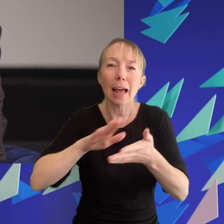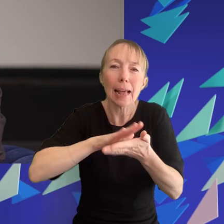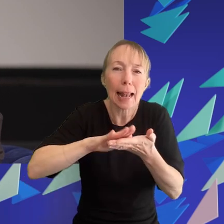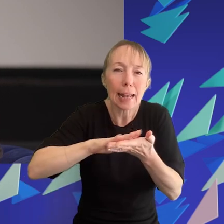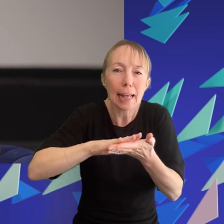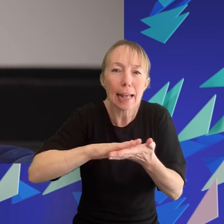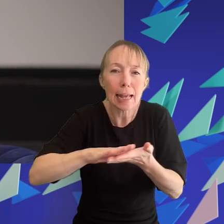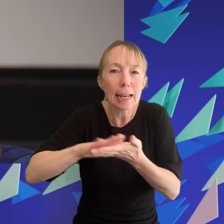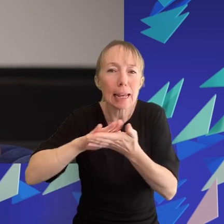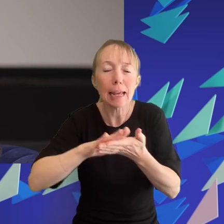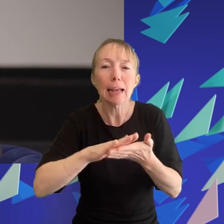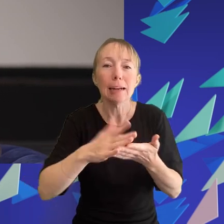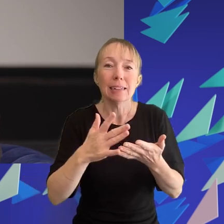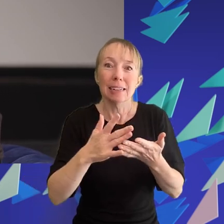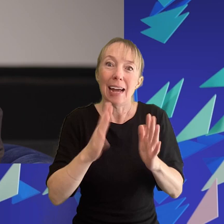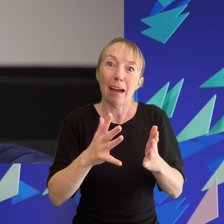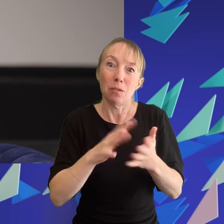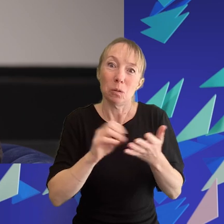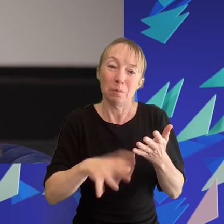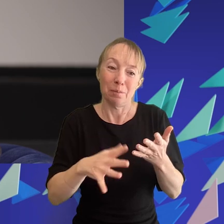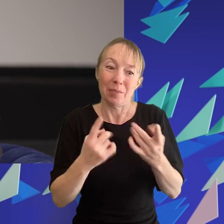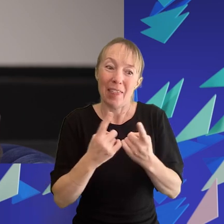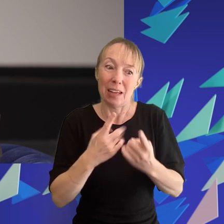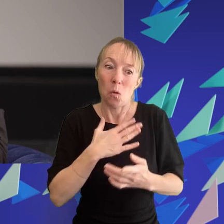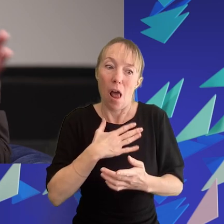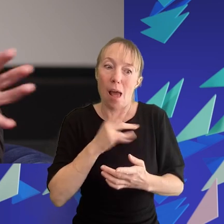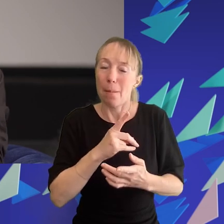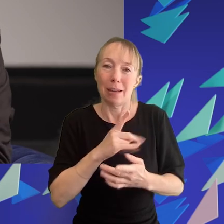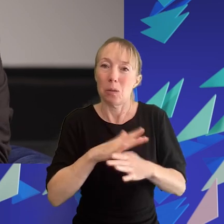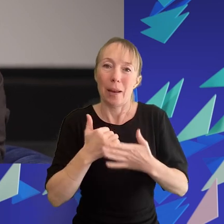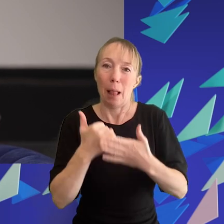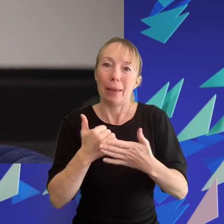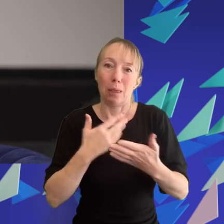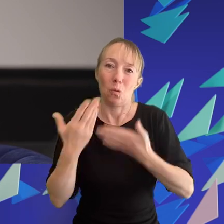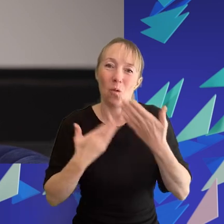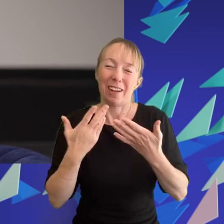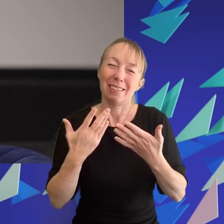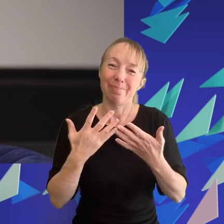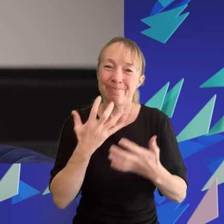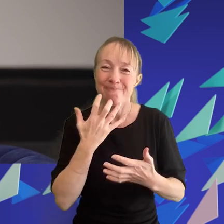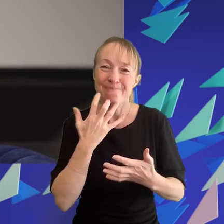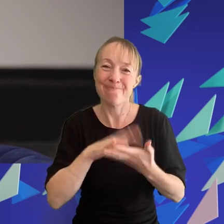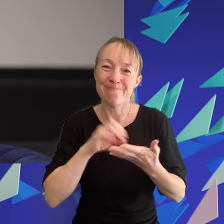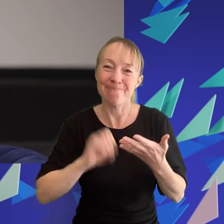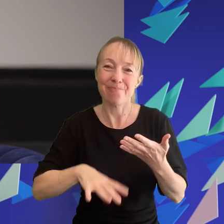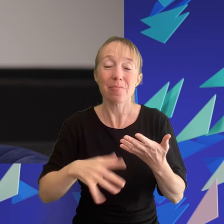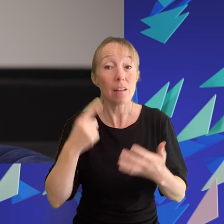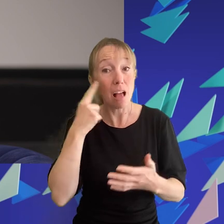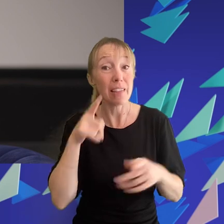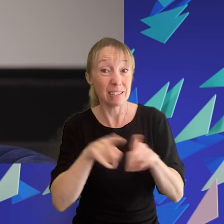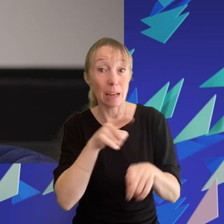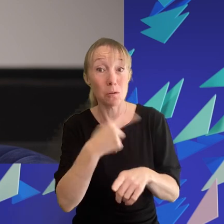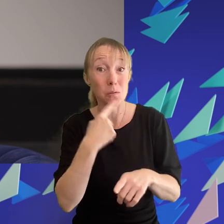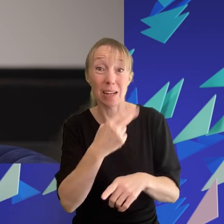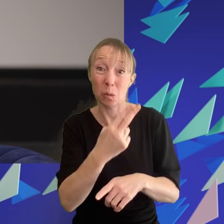the process, things that you like a lot but doesn't help the whole movie. So I think in the 21 grams, as you said, is the most